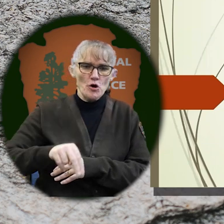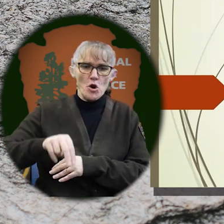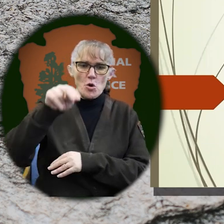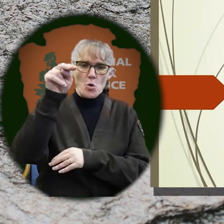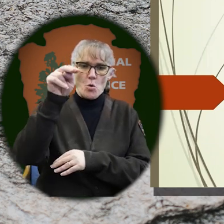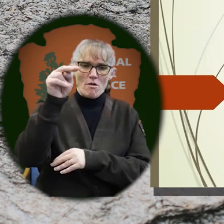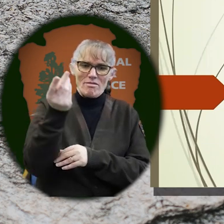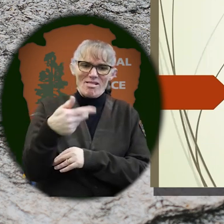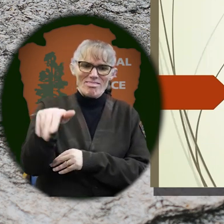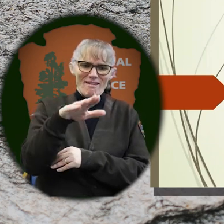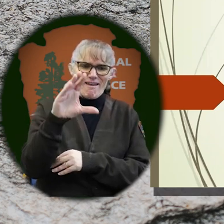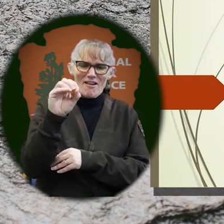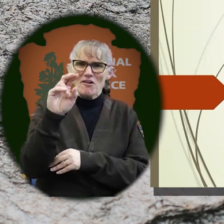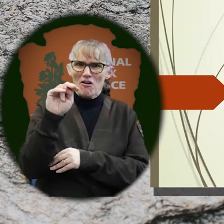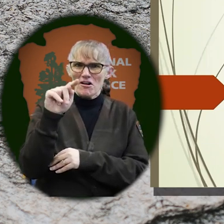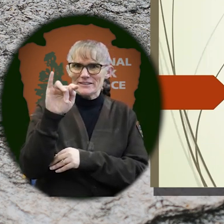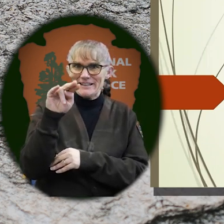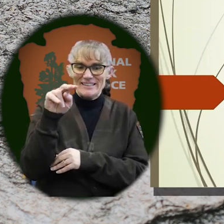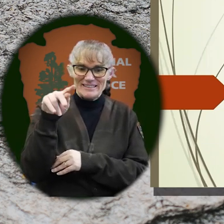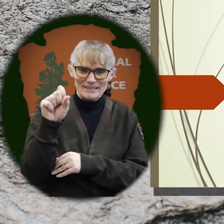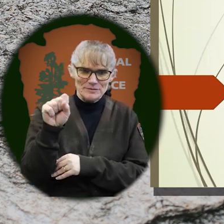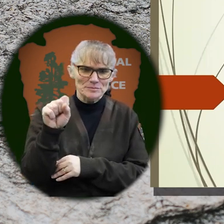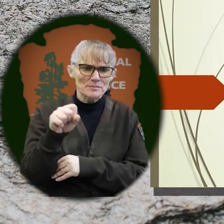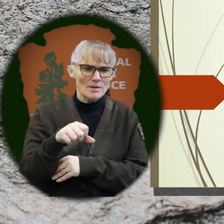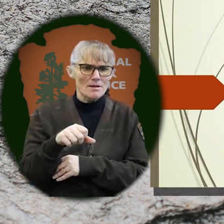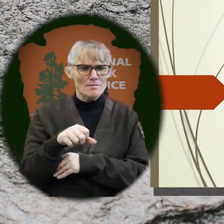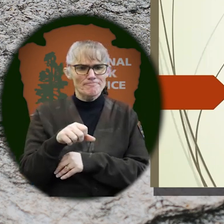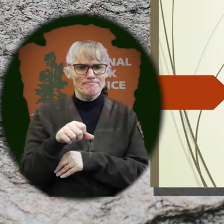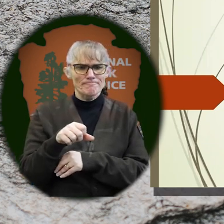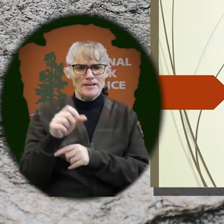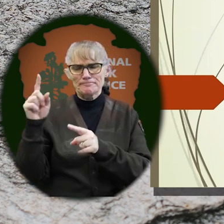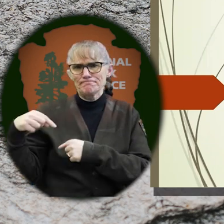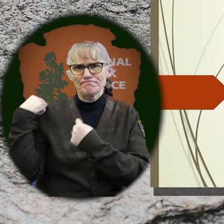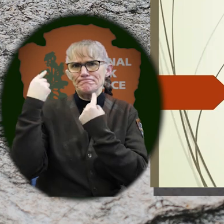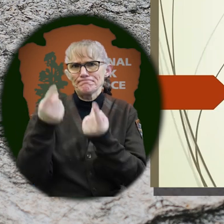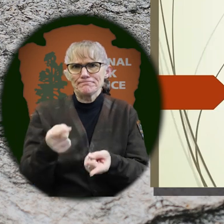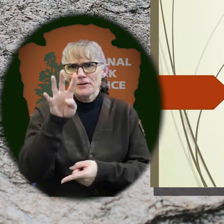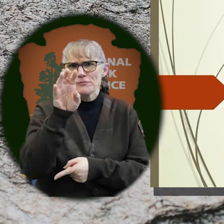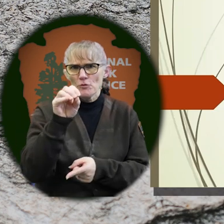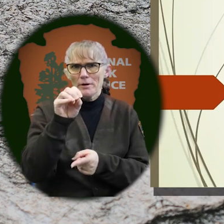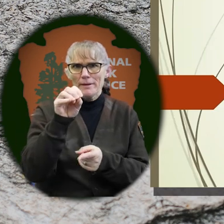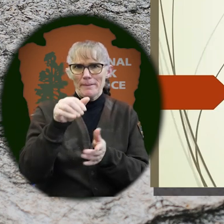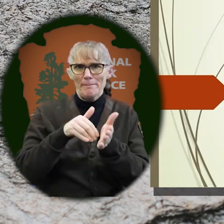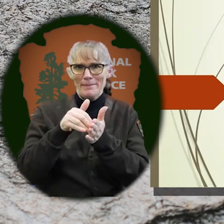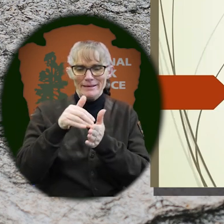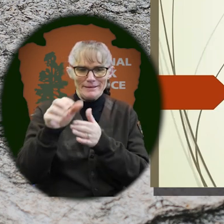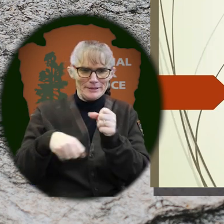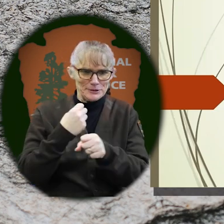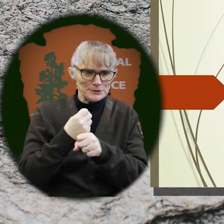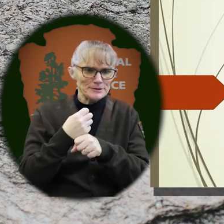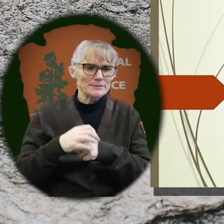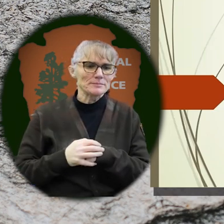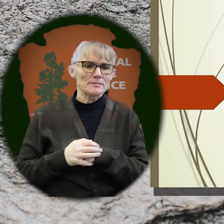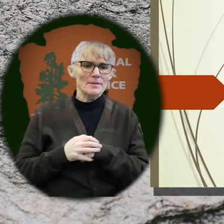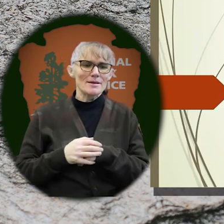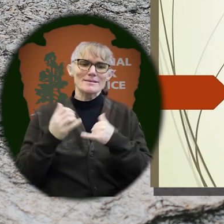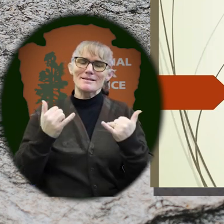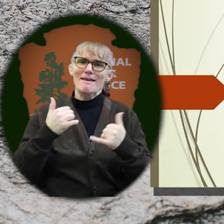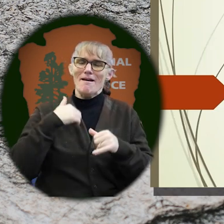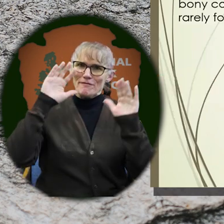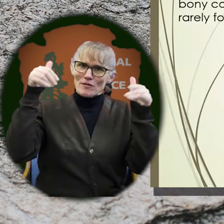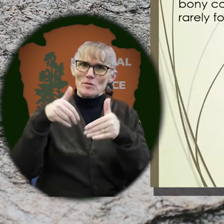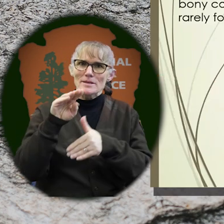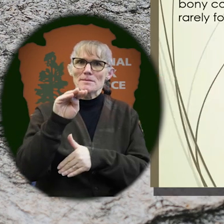widespread amongst in the northern continents and have been for the last 40 million years. But today, I specifically